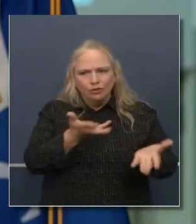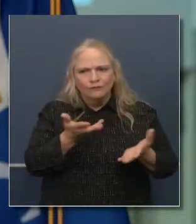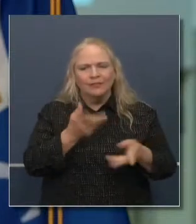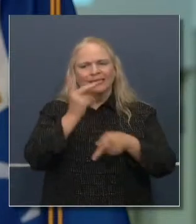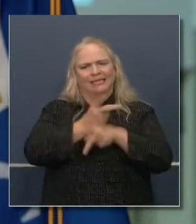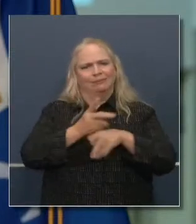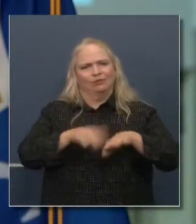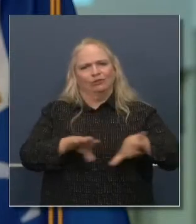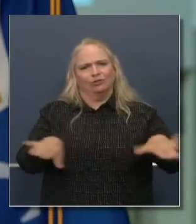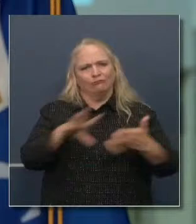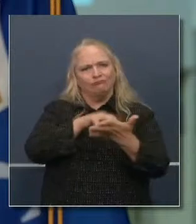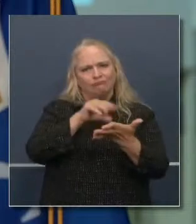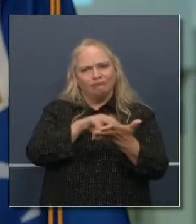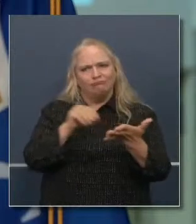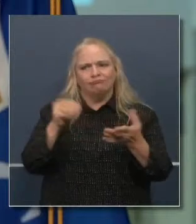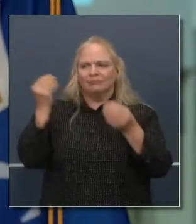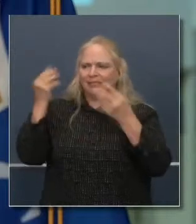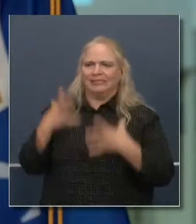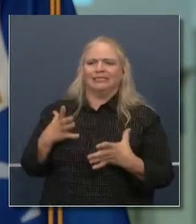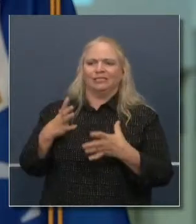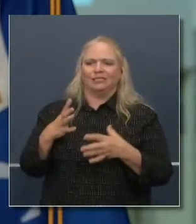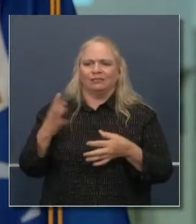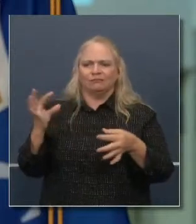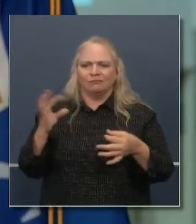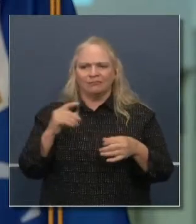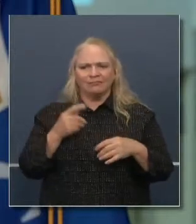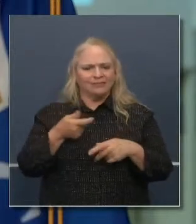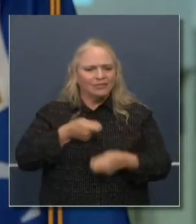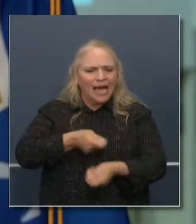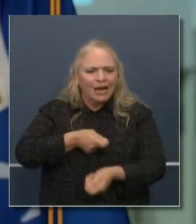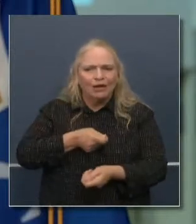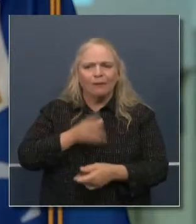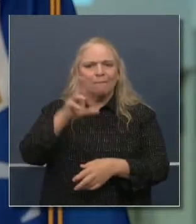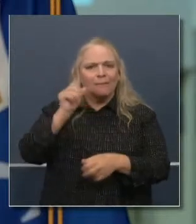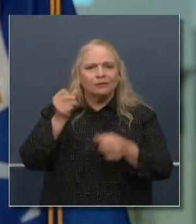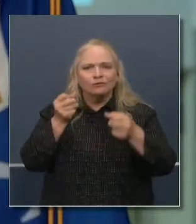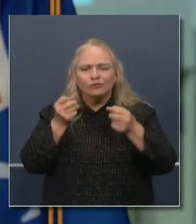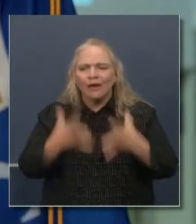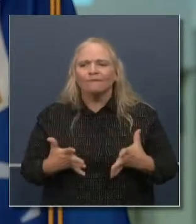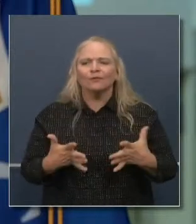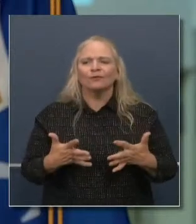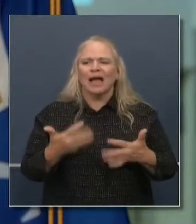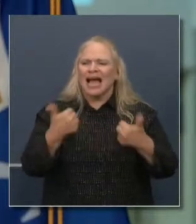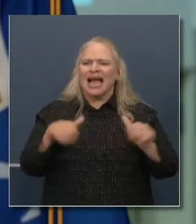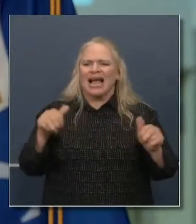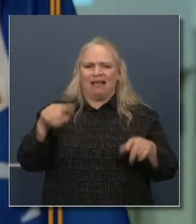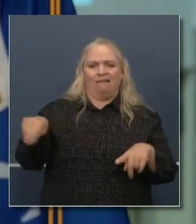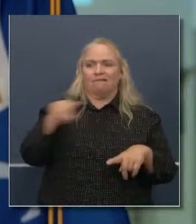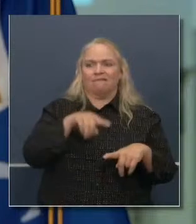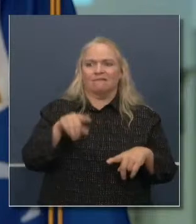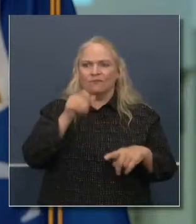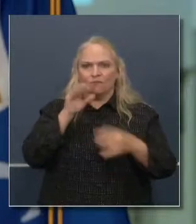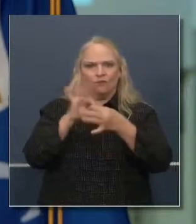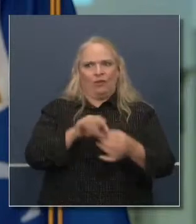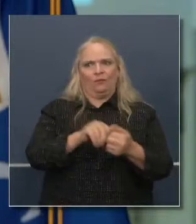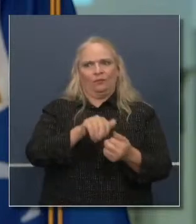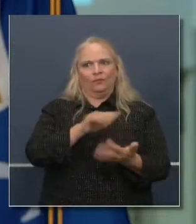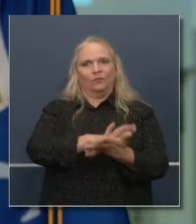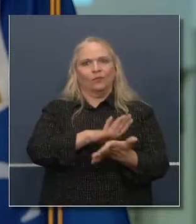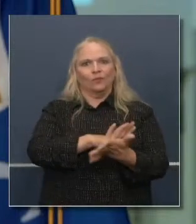keep our teachers, our janitors, our bus drivers, and all of those remarkable people